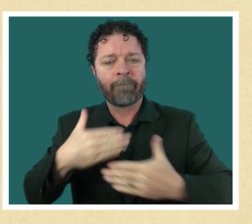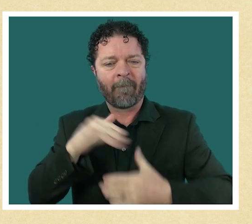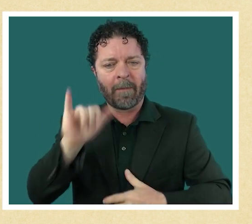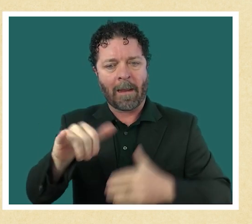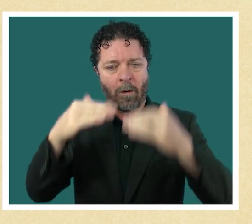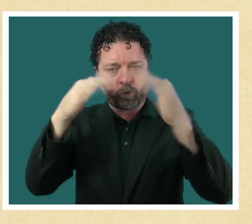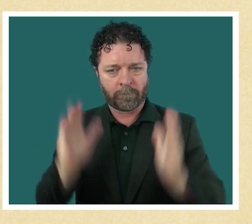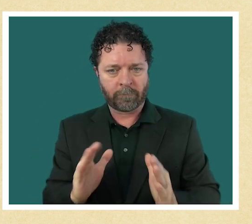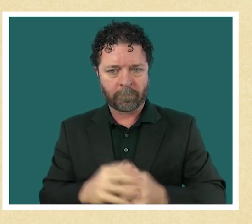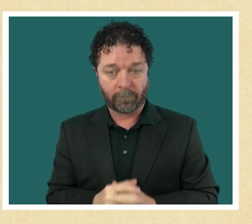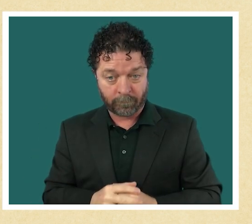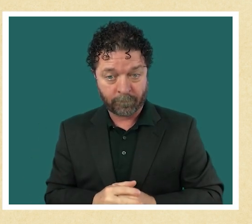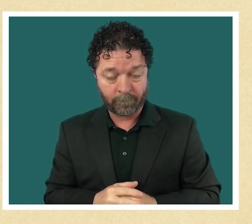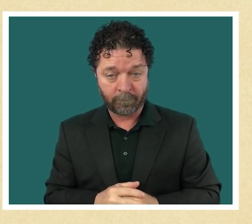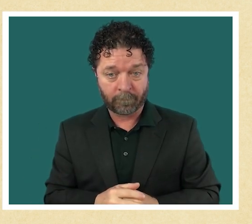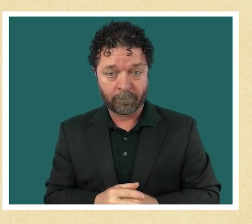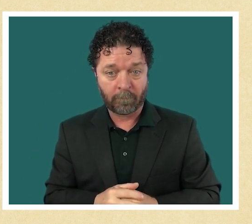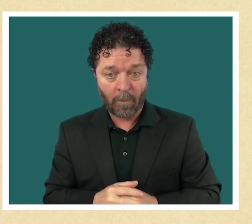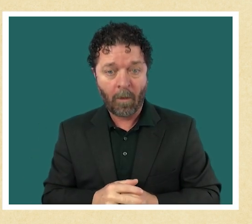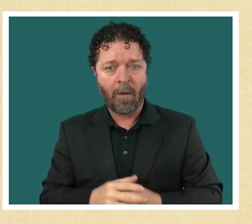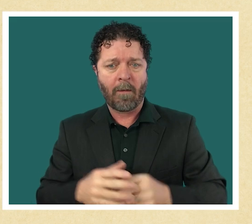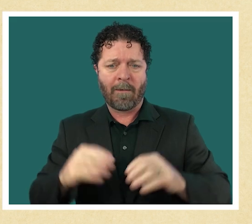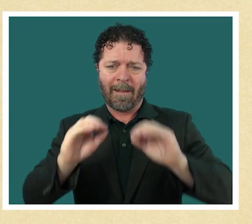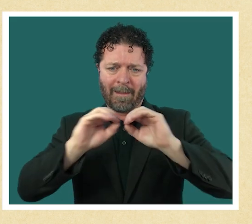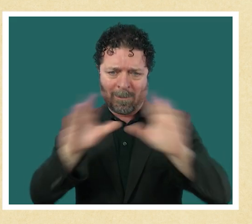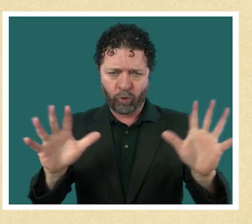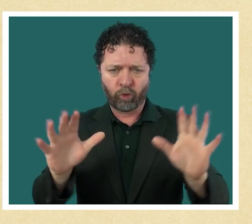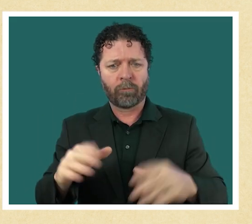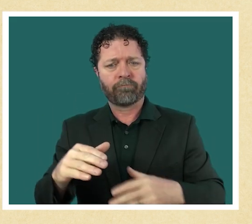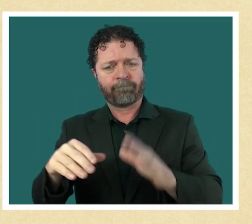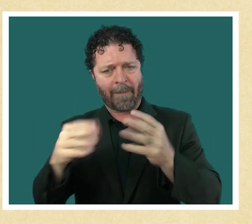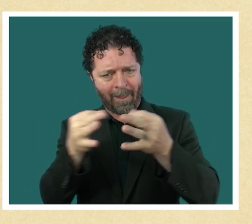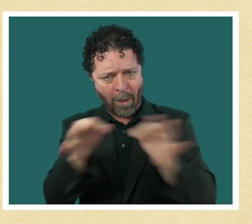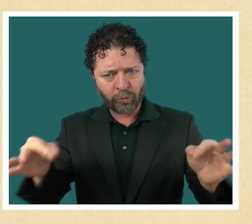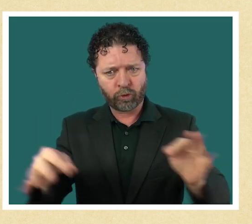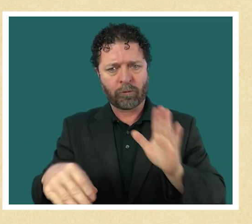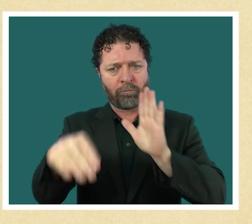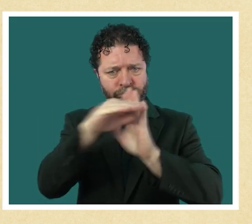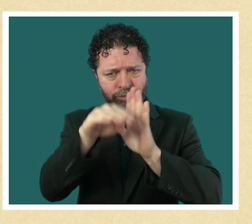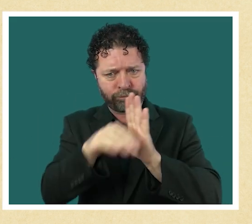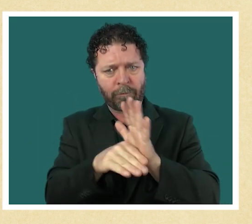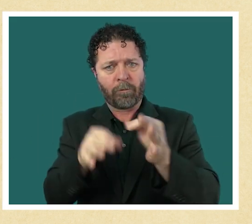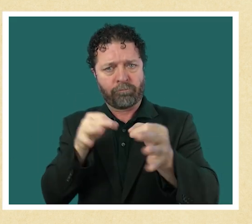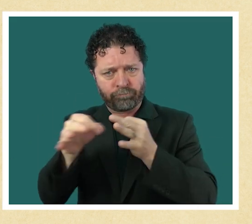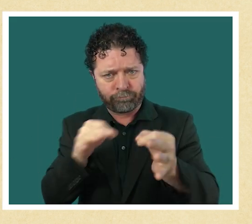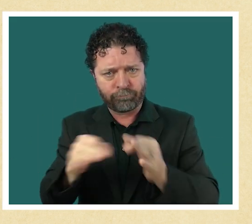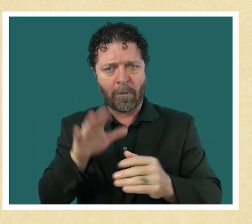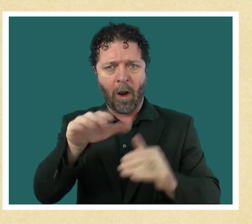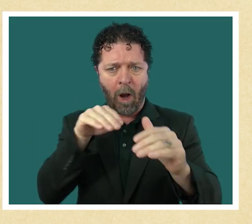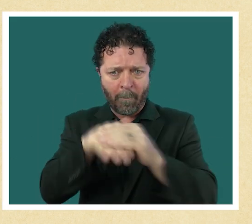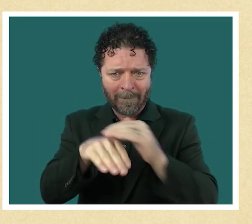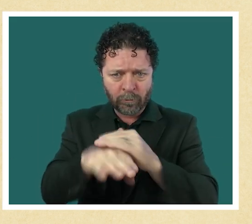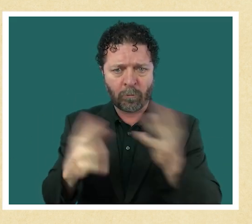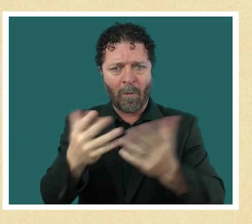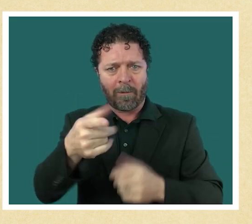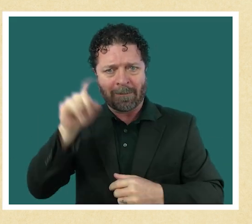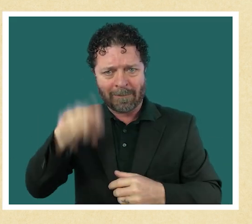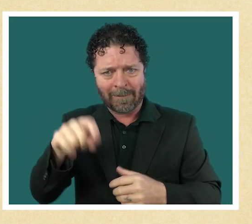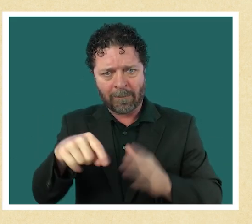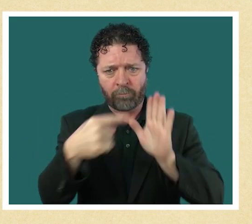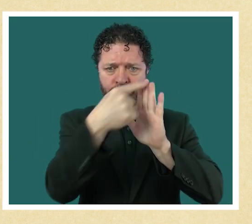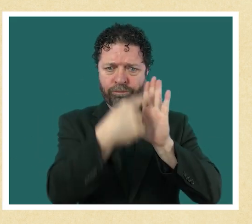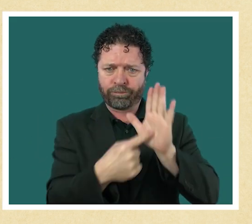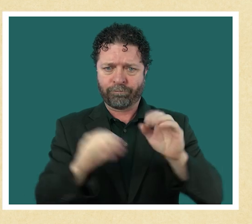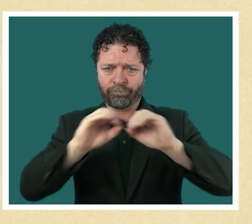In clear, direct language, describe the accommodation or modification you are seeking, and request a response by